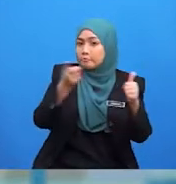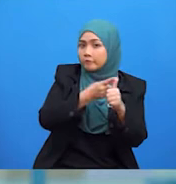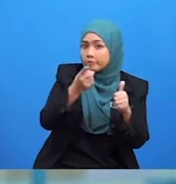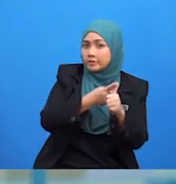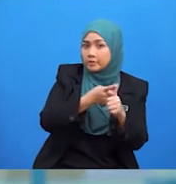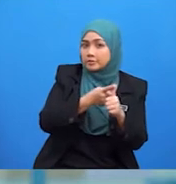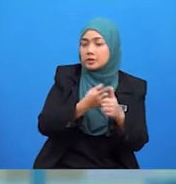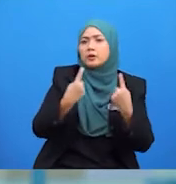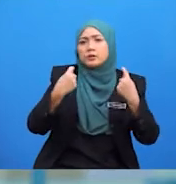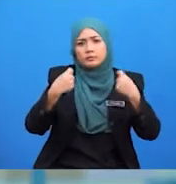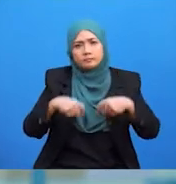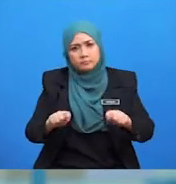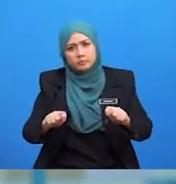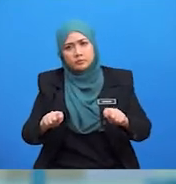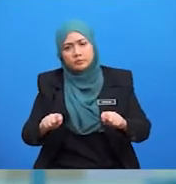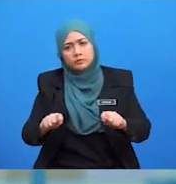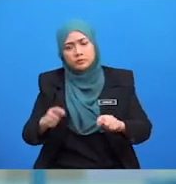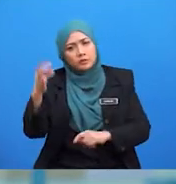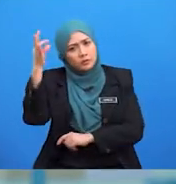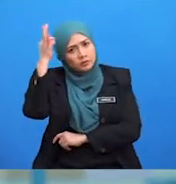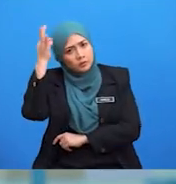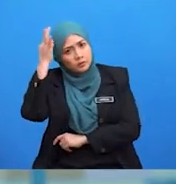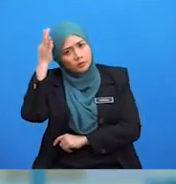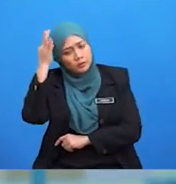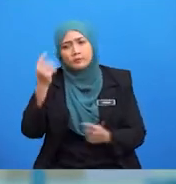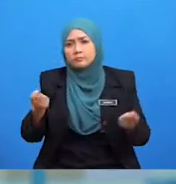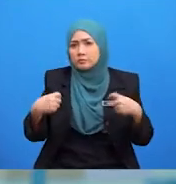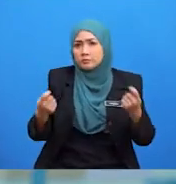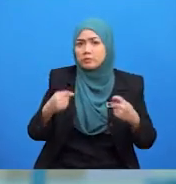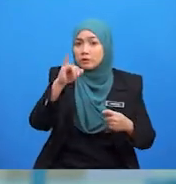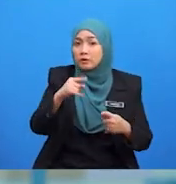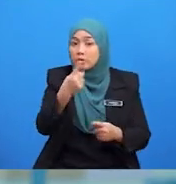First, try to think of a transportation that you have seen.